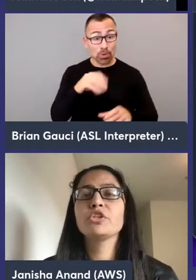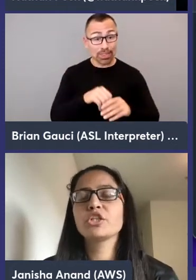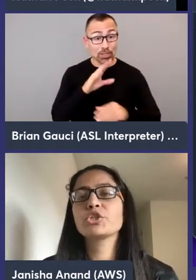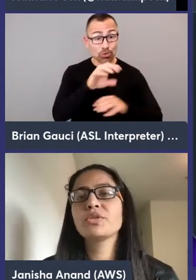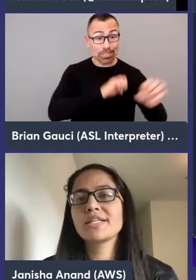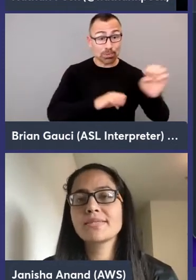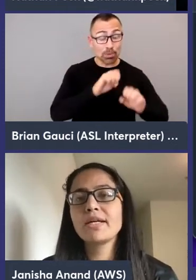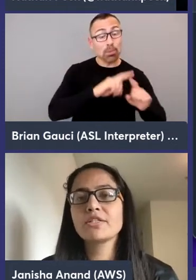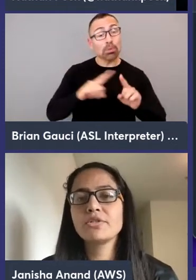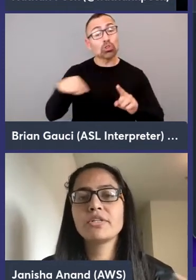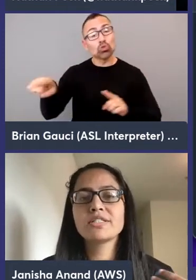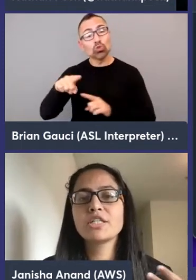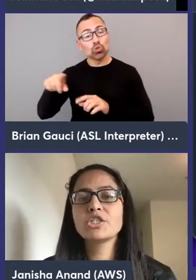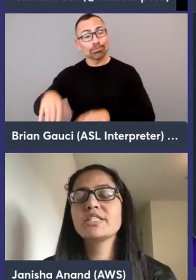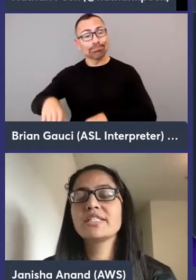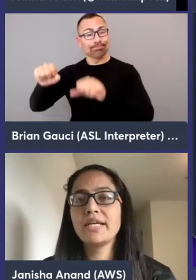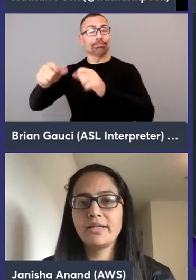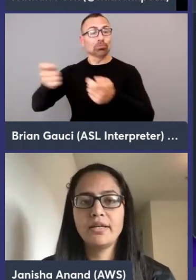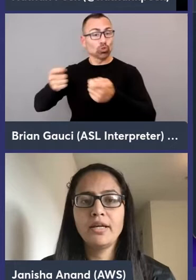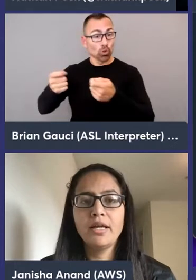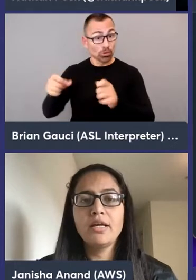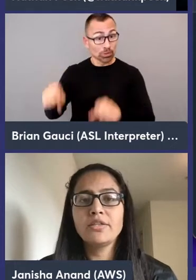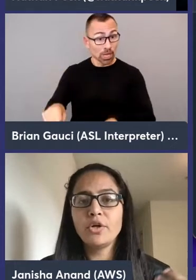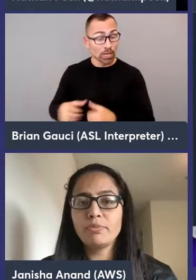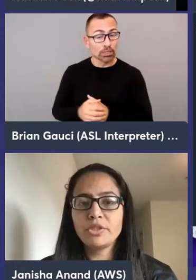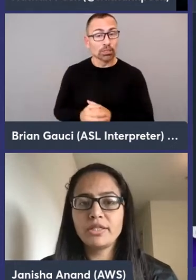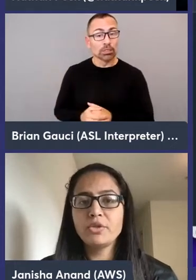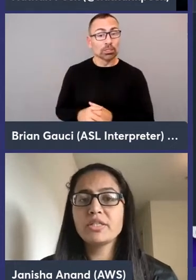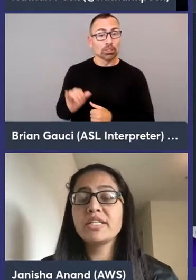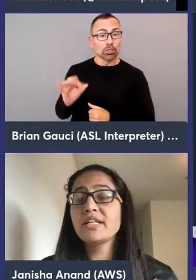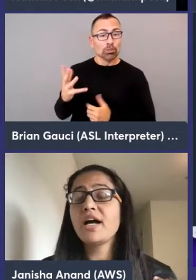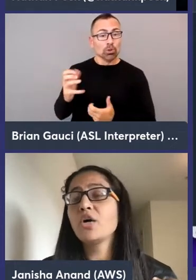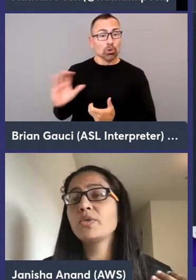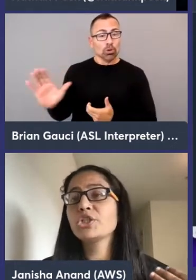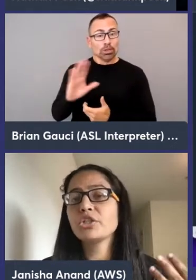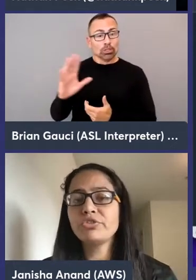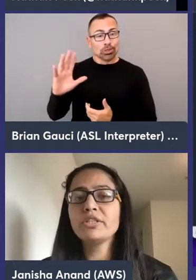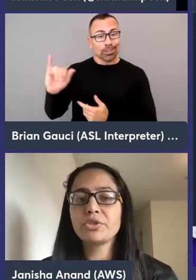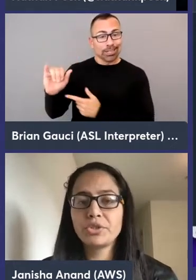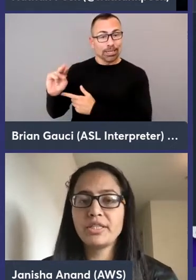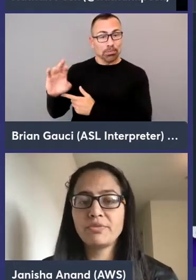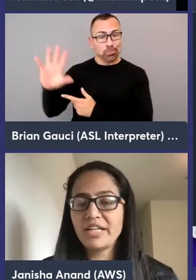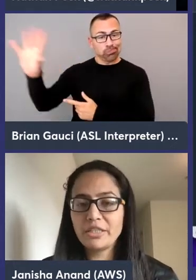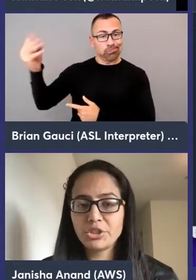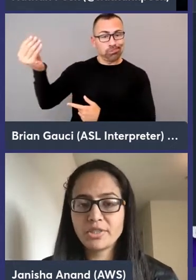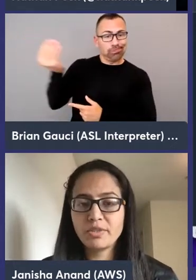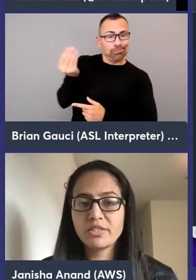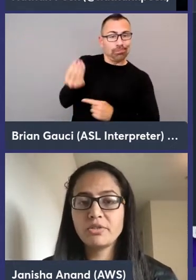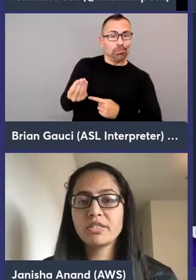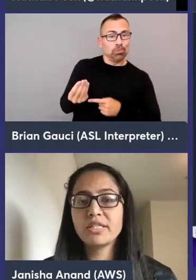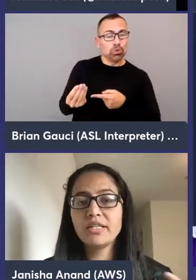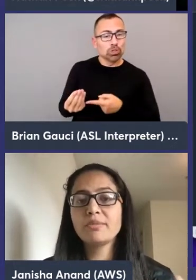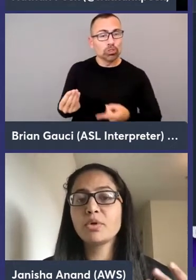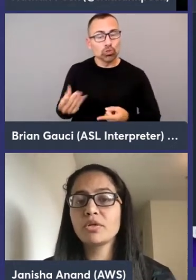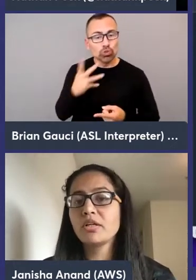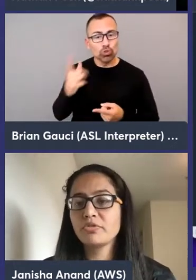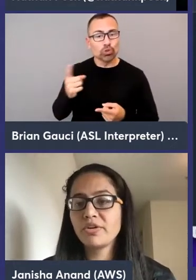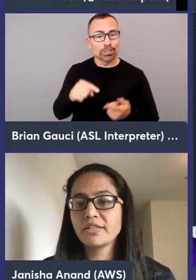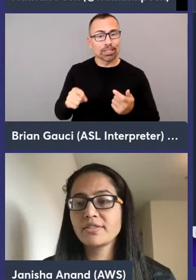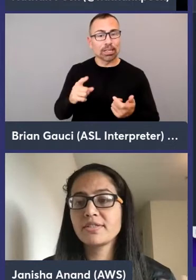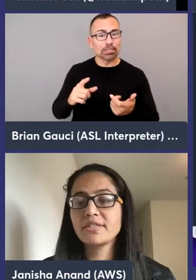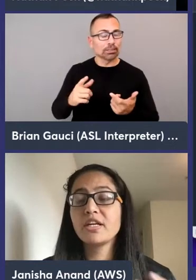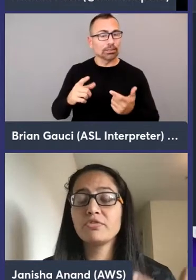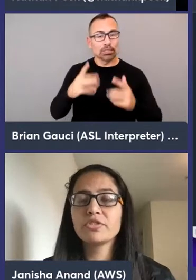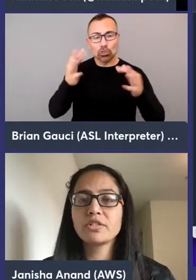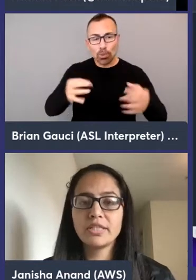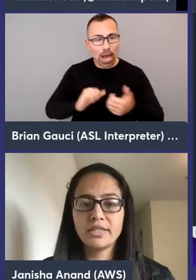you full control as well. So you can essentially take your input data. You can take how we shuffle your training and validation splits. You can take the model artifacts.